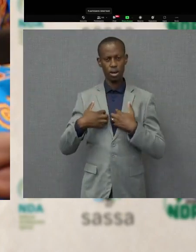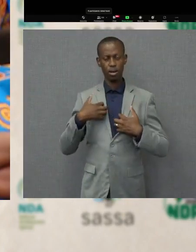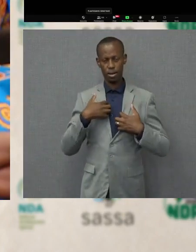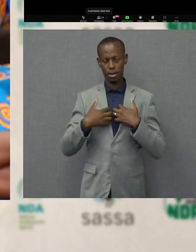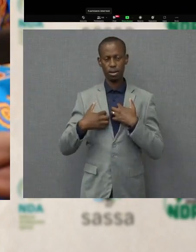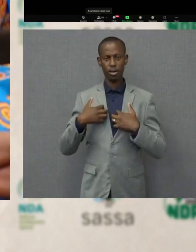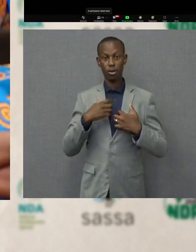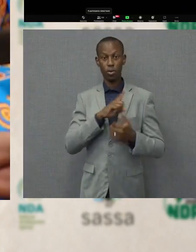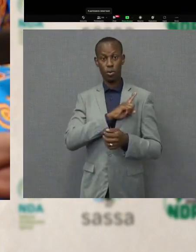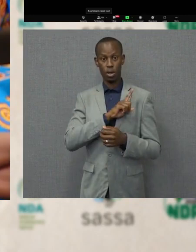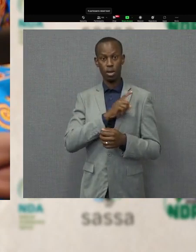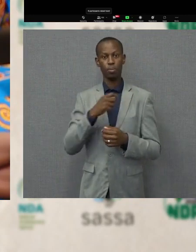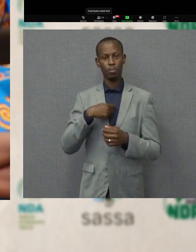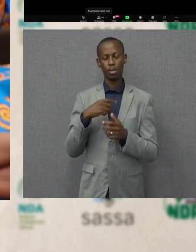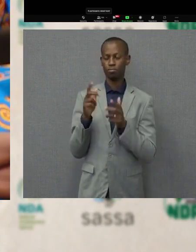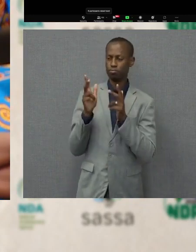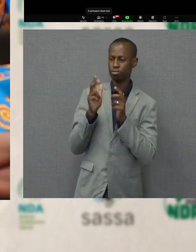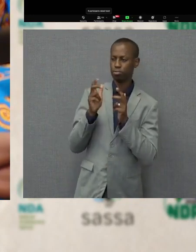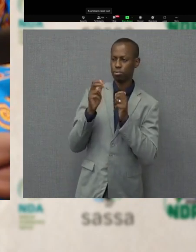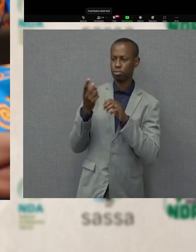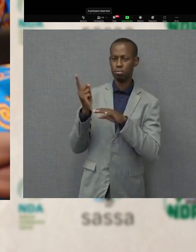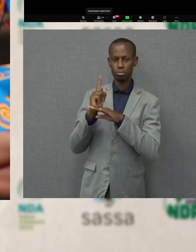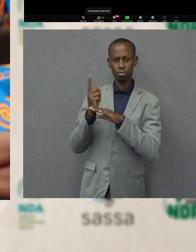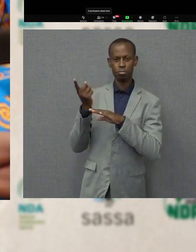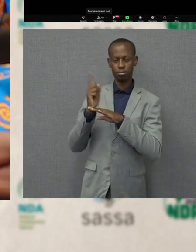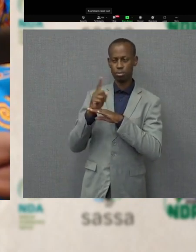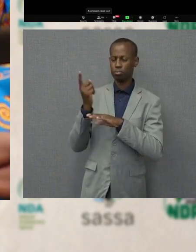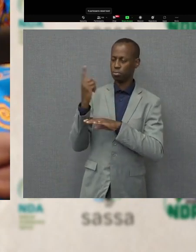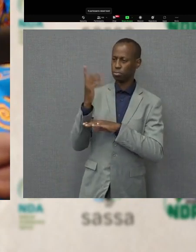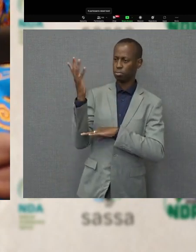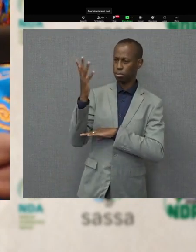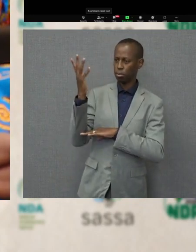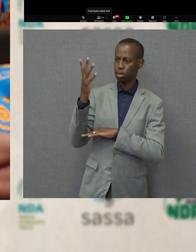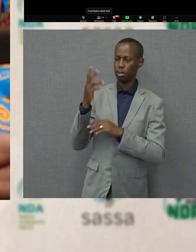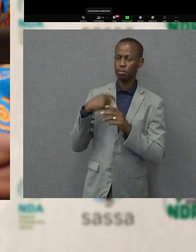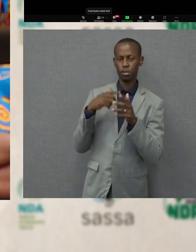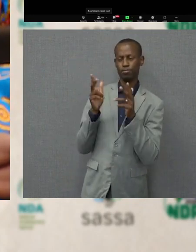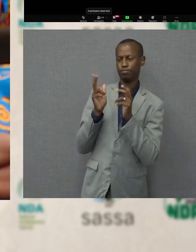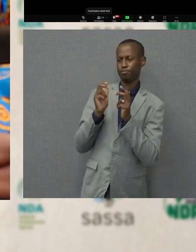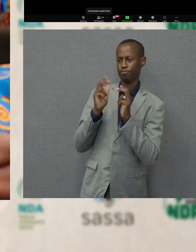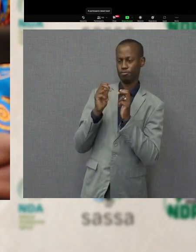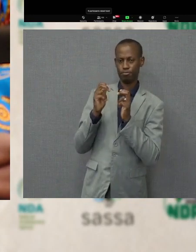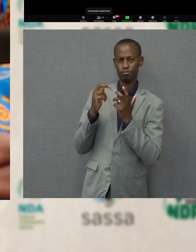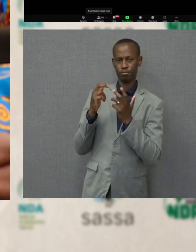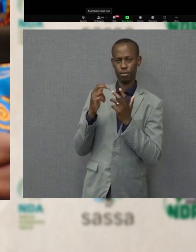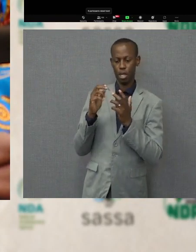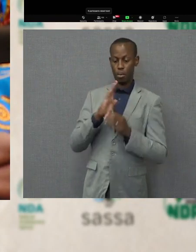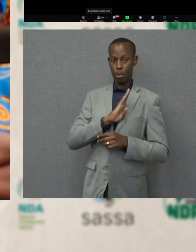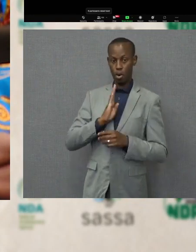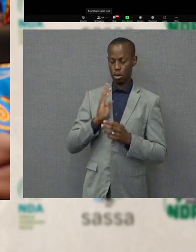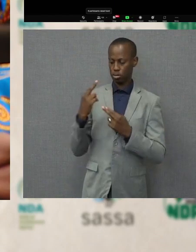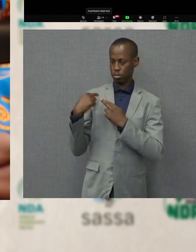different representatives talking about the responsibilities of the board.